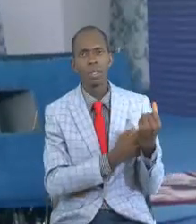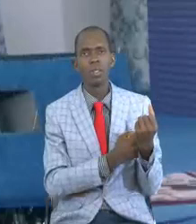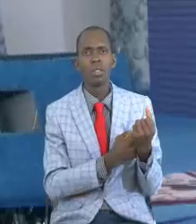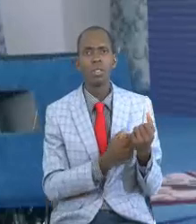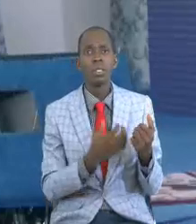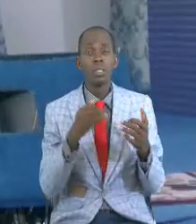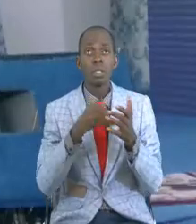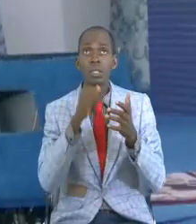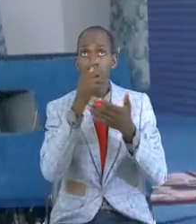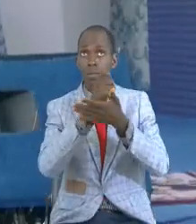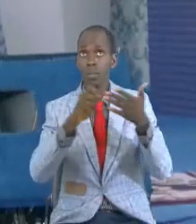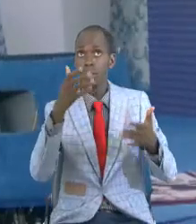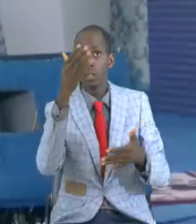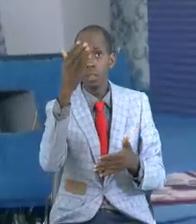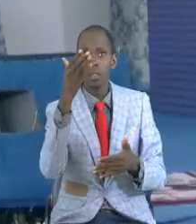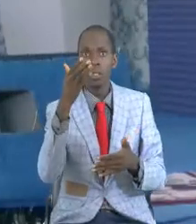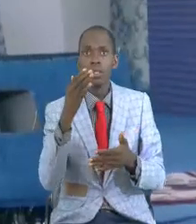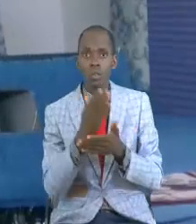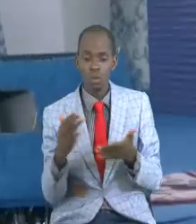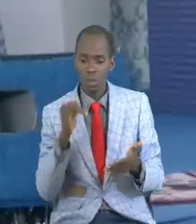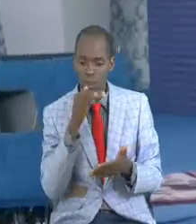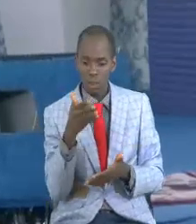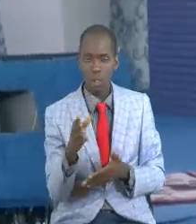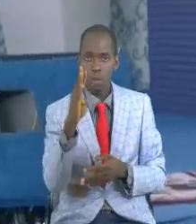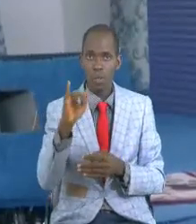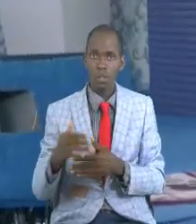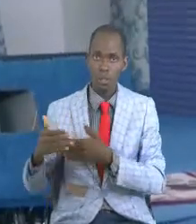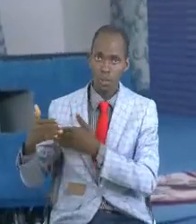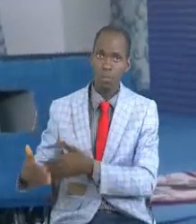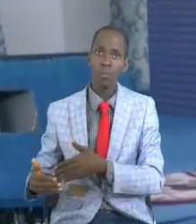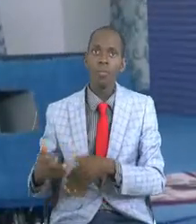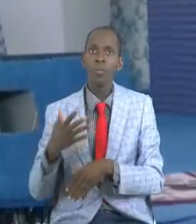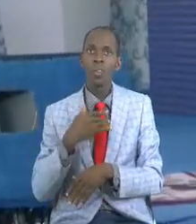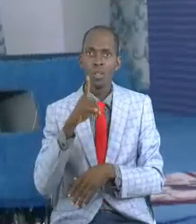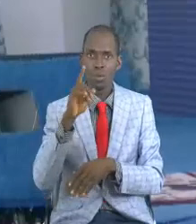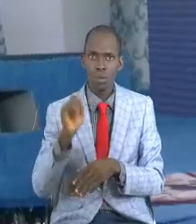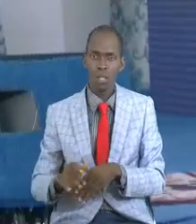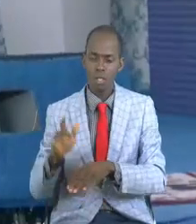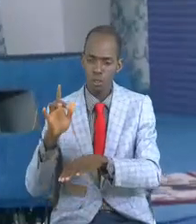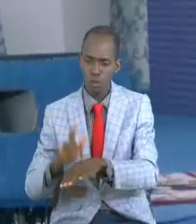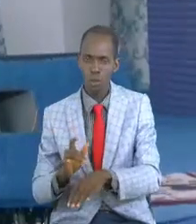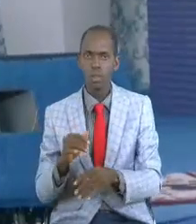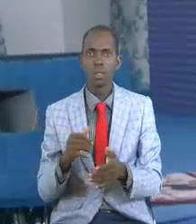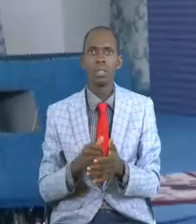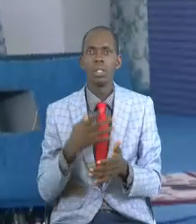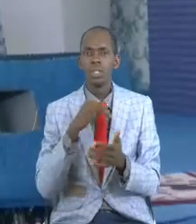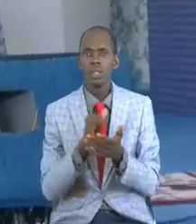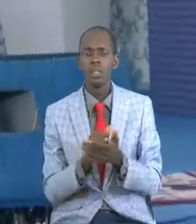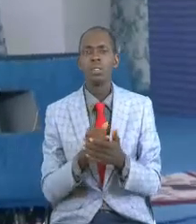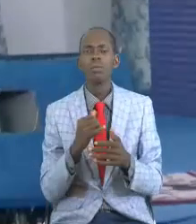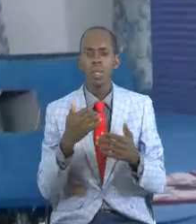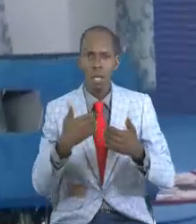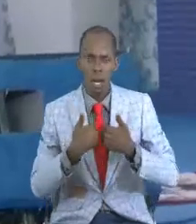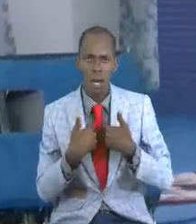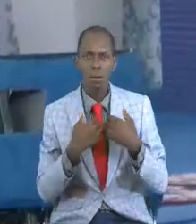there by your side. It's right there, and you can touch, you can reach. It says, take courage. And then you